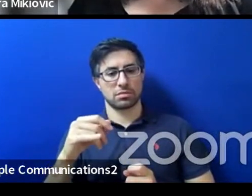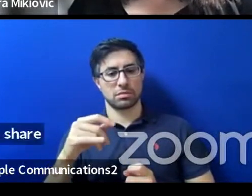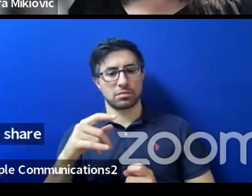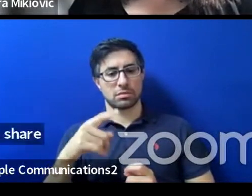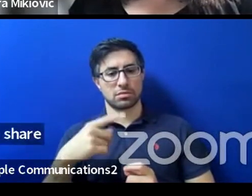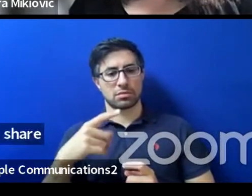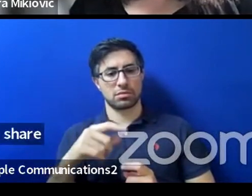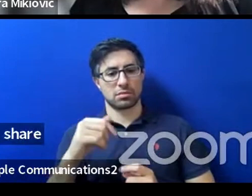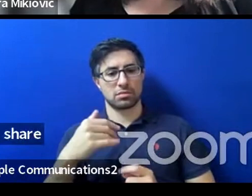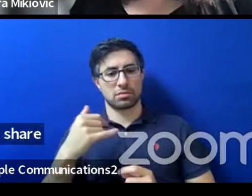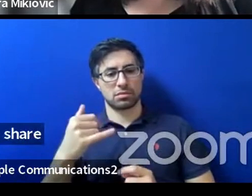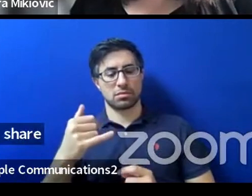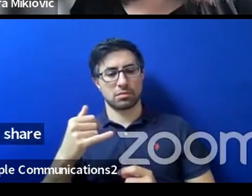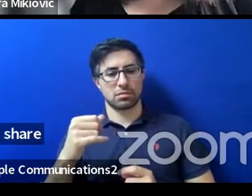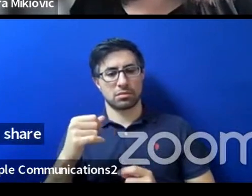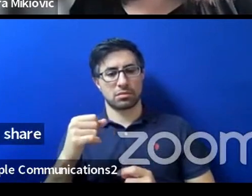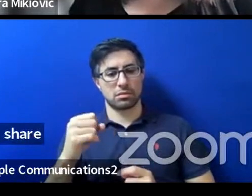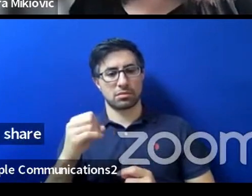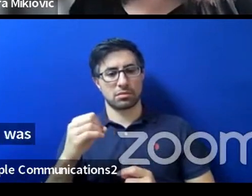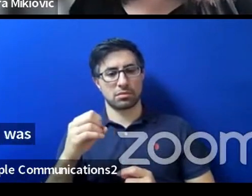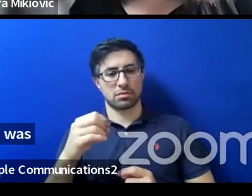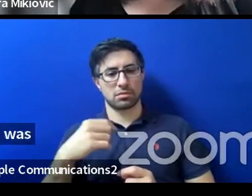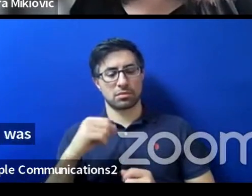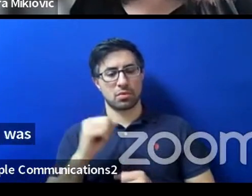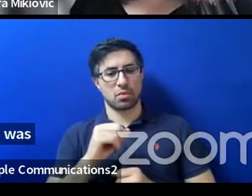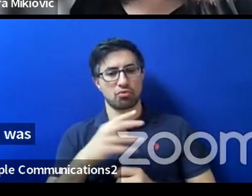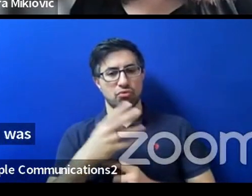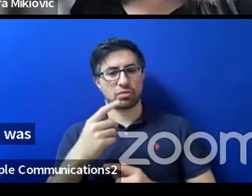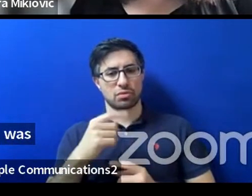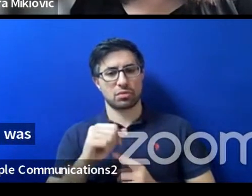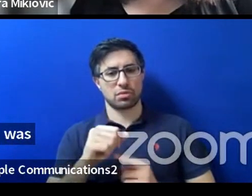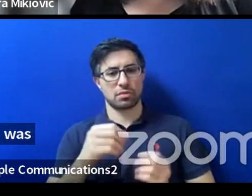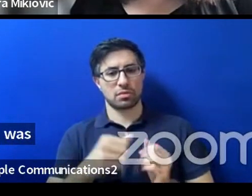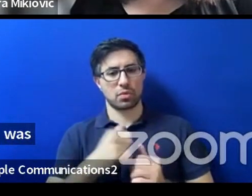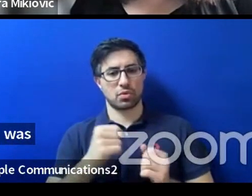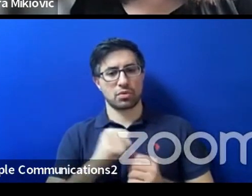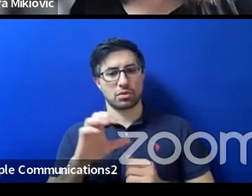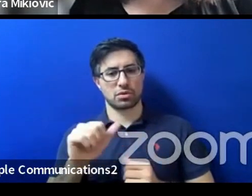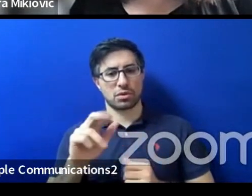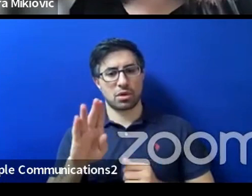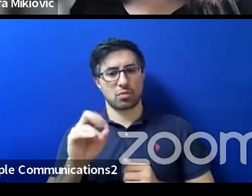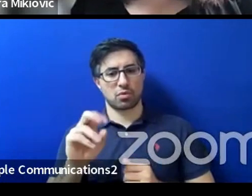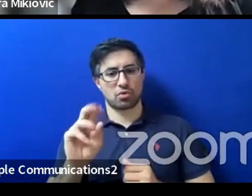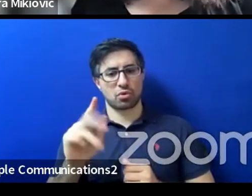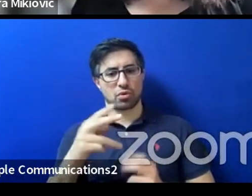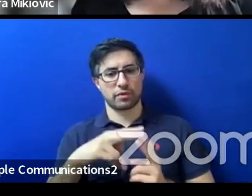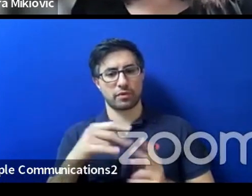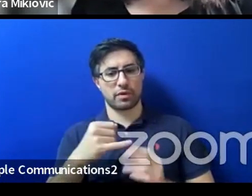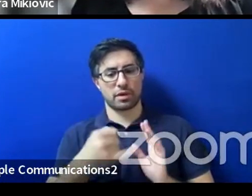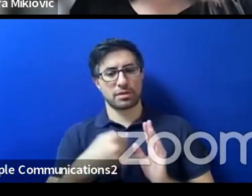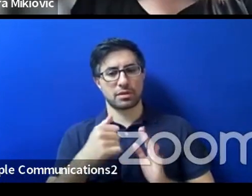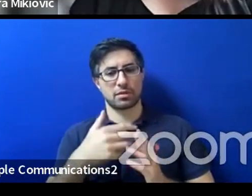have a chance to have a coffee, which I need one. So I work mostly out of Scarborough because Scarborough is very isolated and not